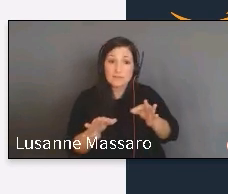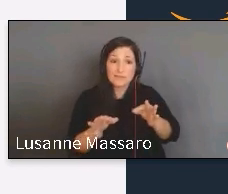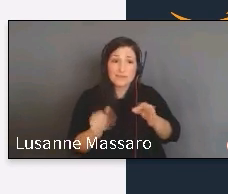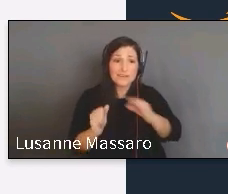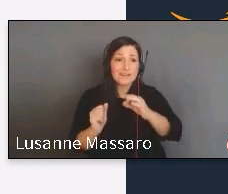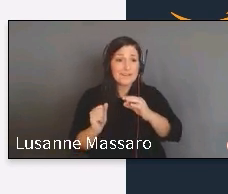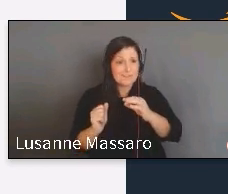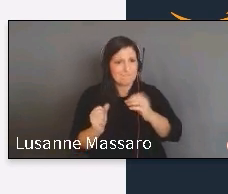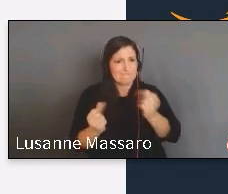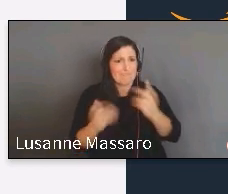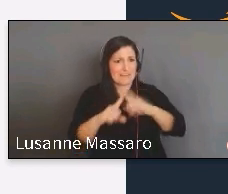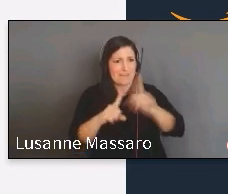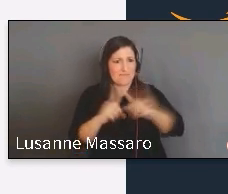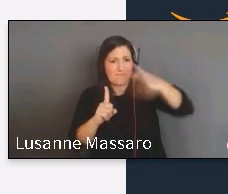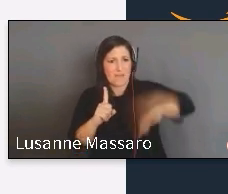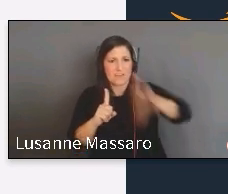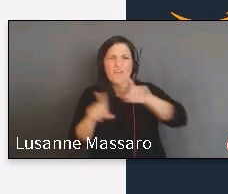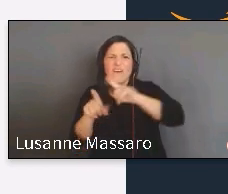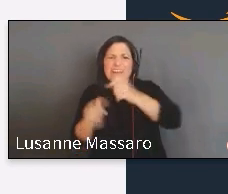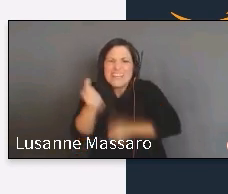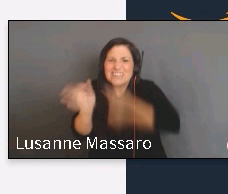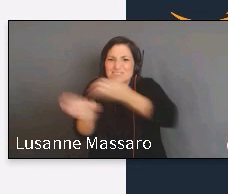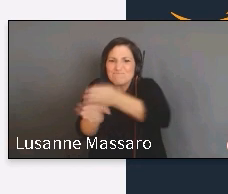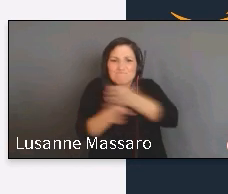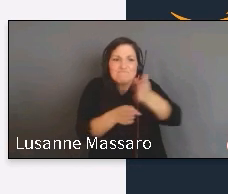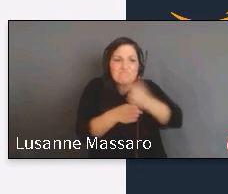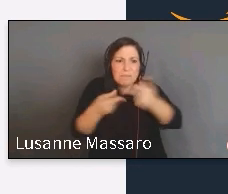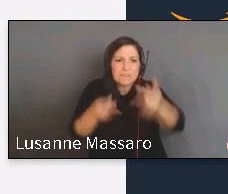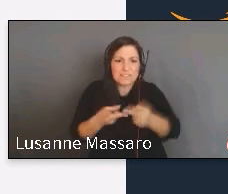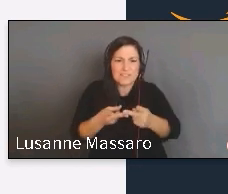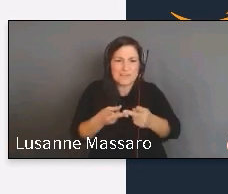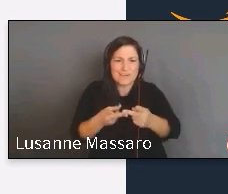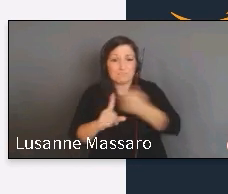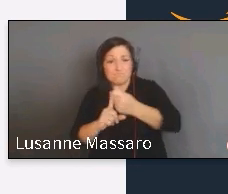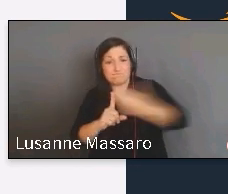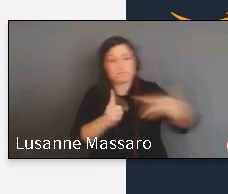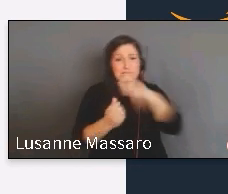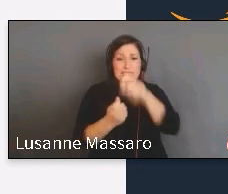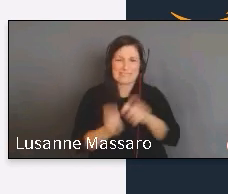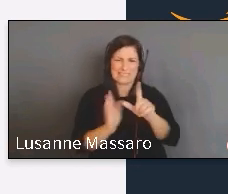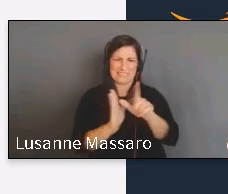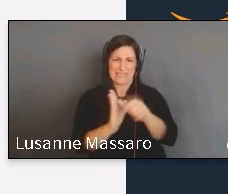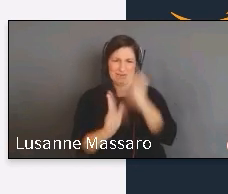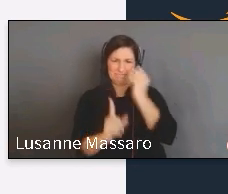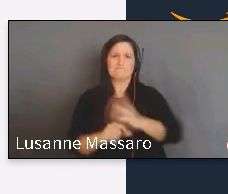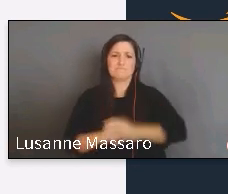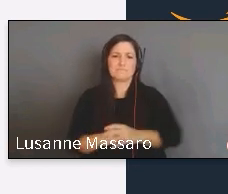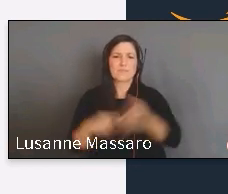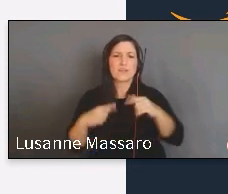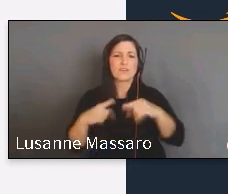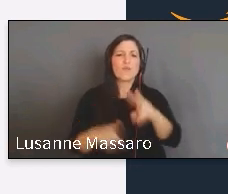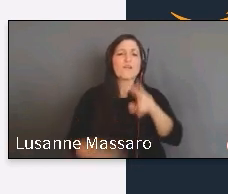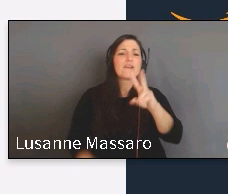associated with our different positions. So those details will be provided later. So we're not going to give all the information. You guys will get that during the virtual